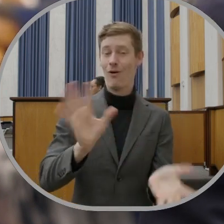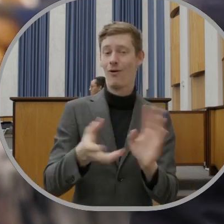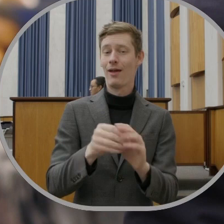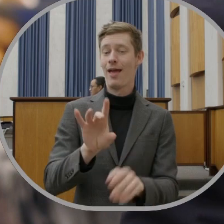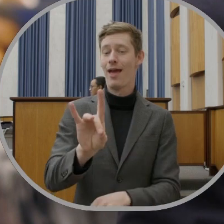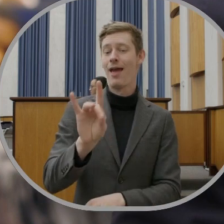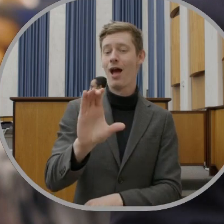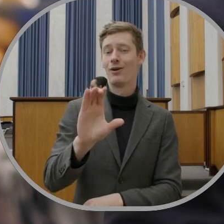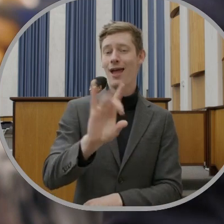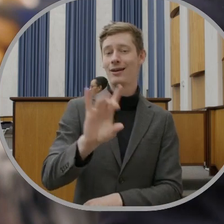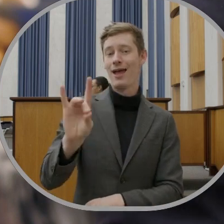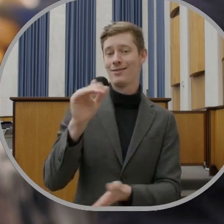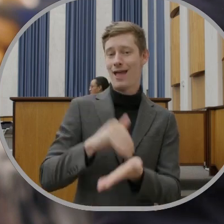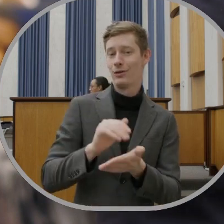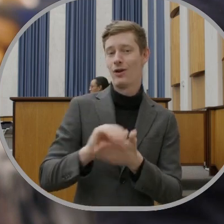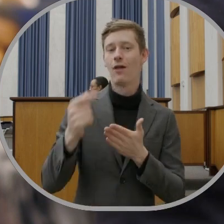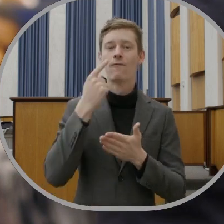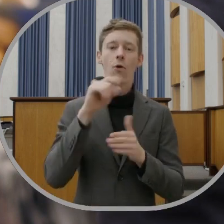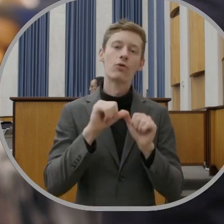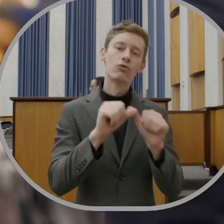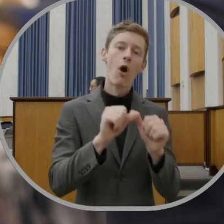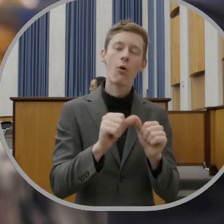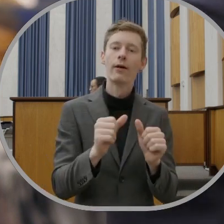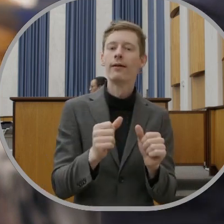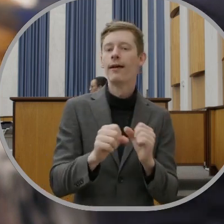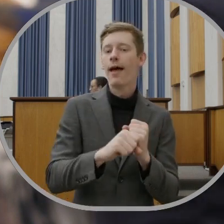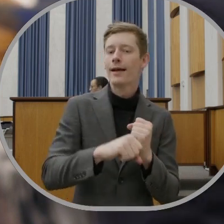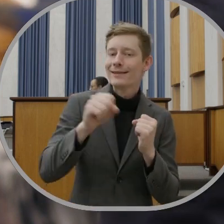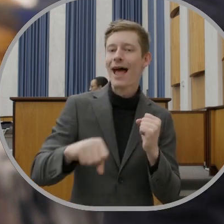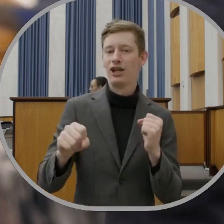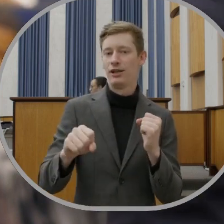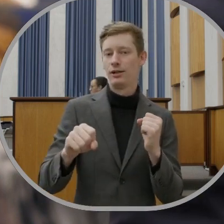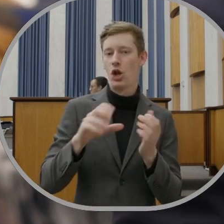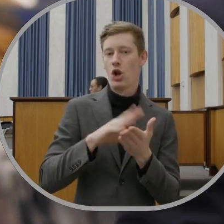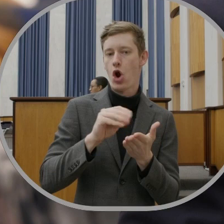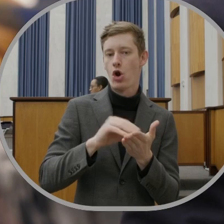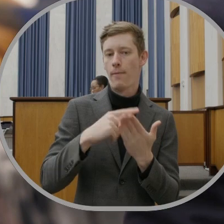$888,000 to maintain and grow after-school expanded learning programs at every middle school.